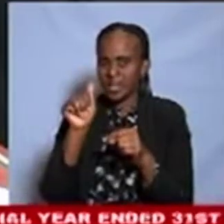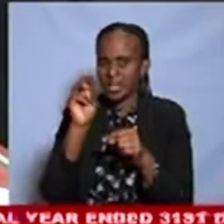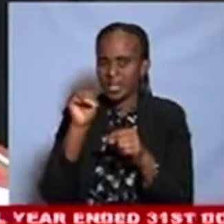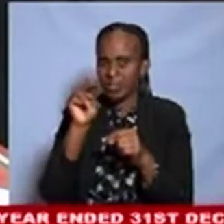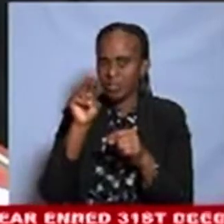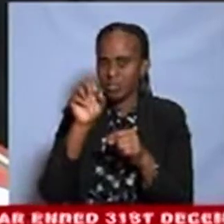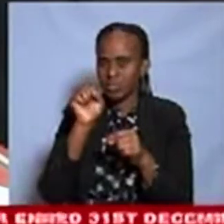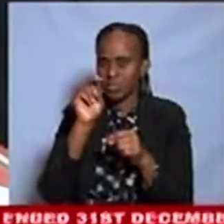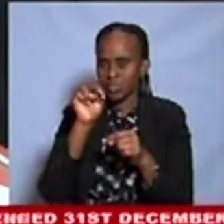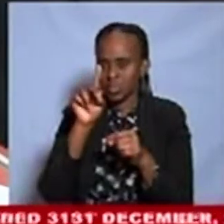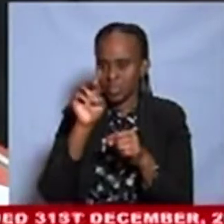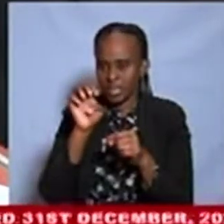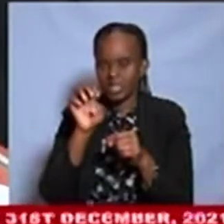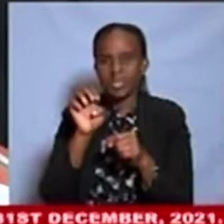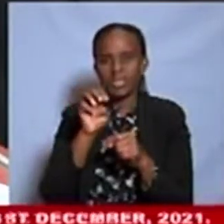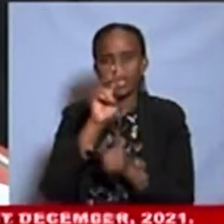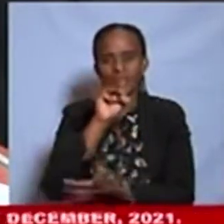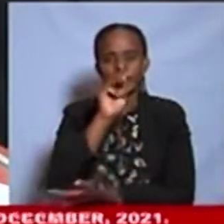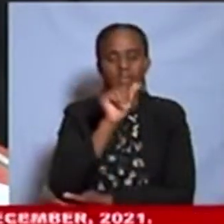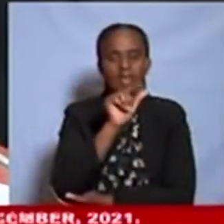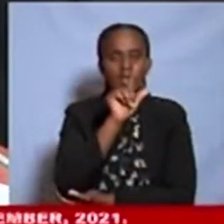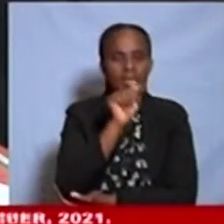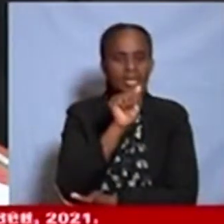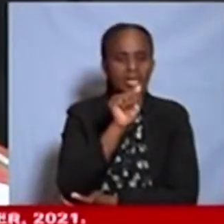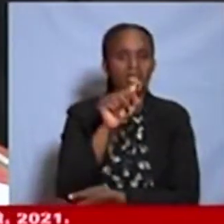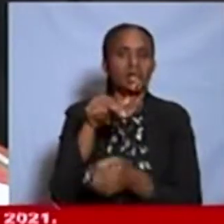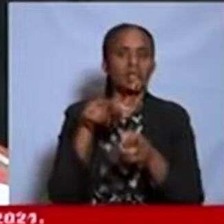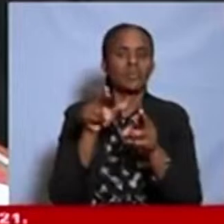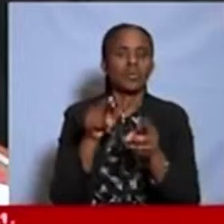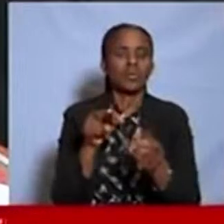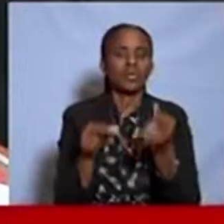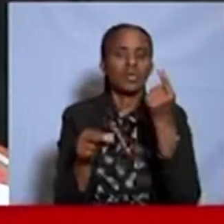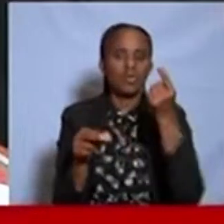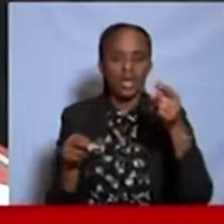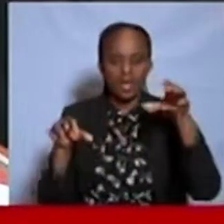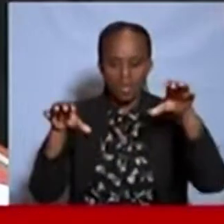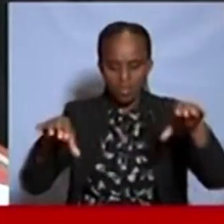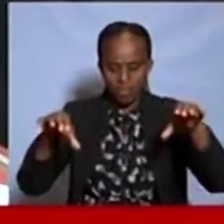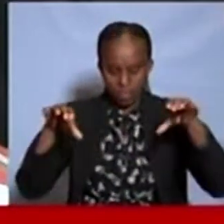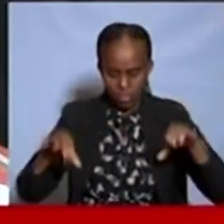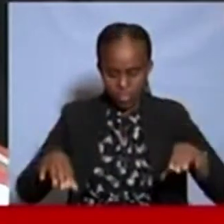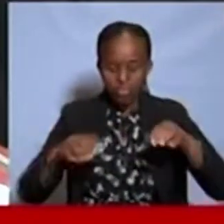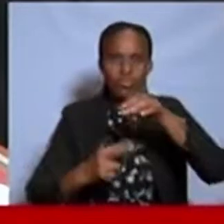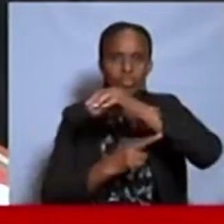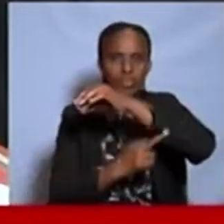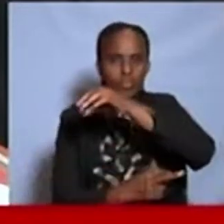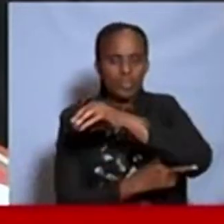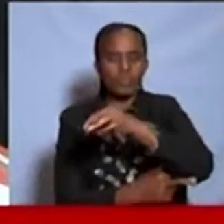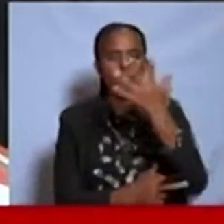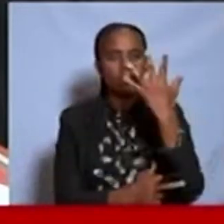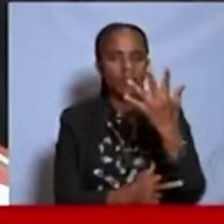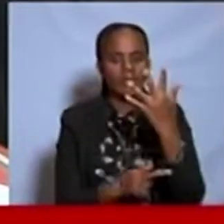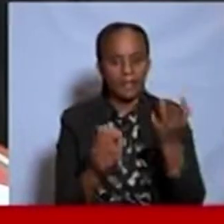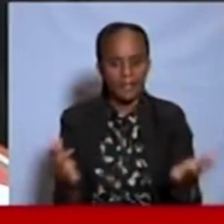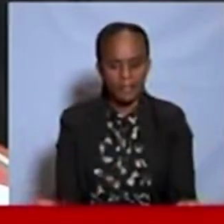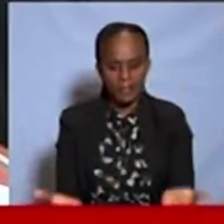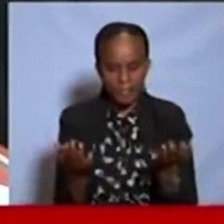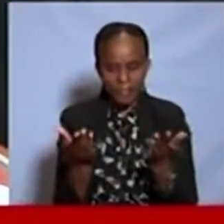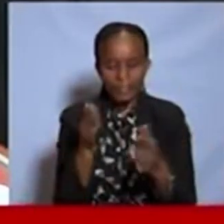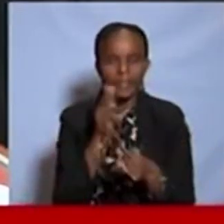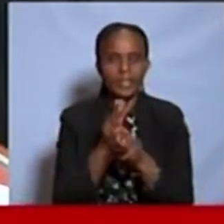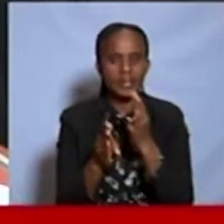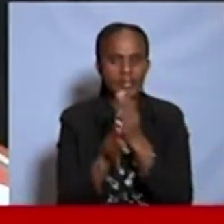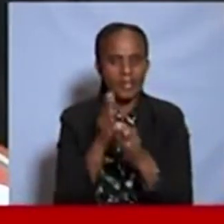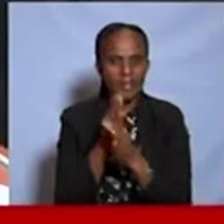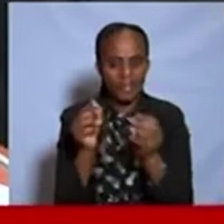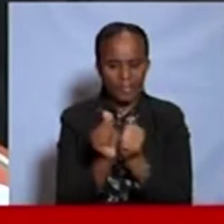as follows. One was culvert installation, 5 of them, drift construction,